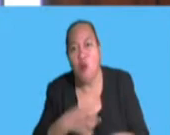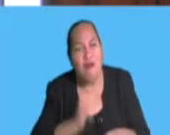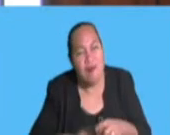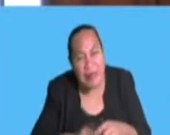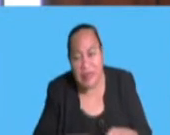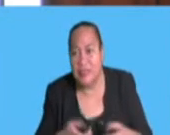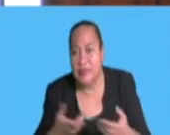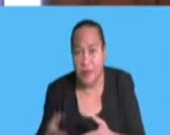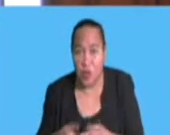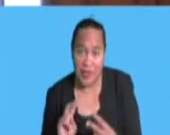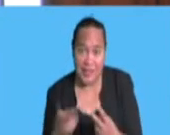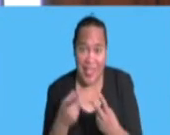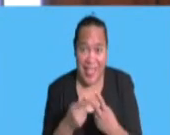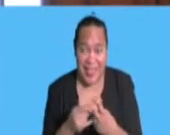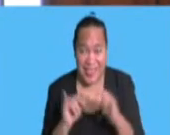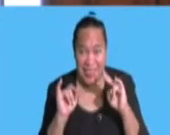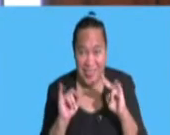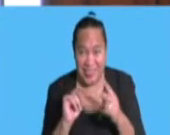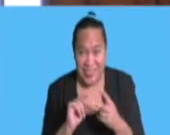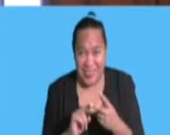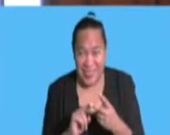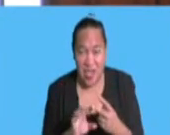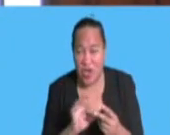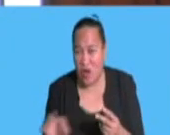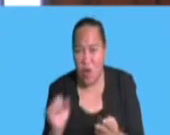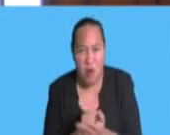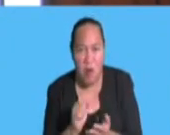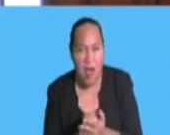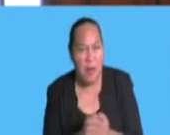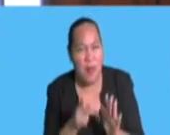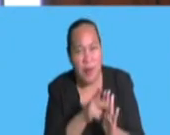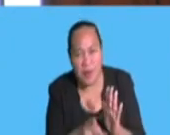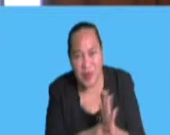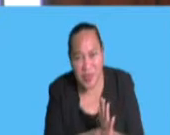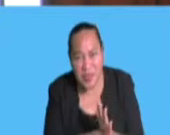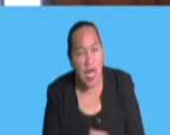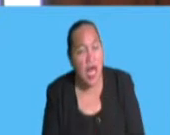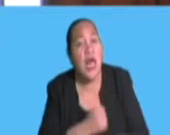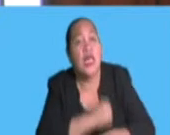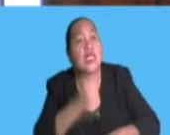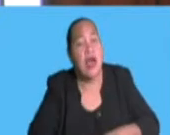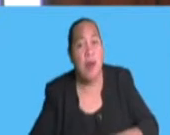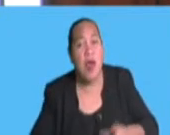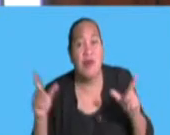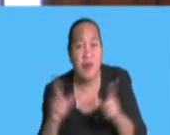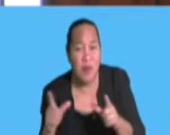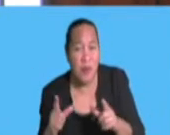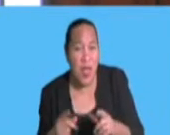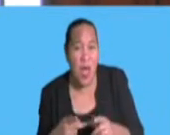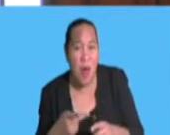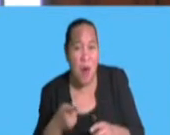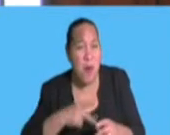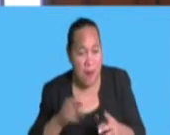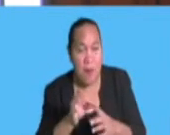second hurdle, inadequate development approval framework. Government permits take way too long or are too